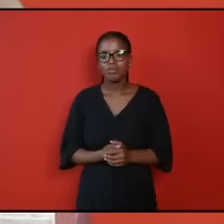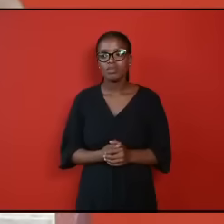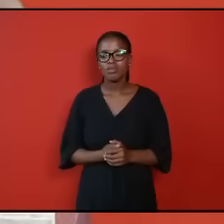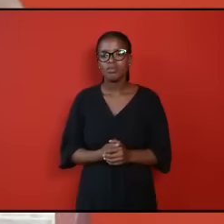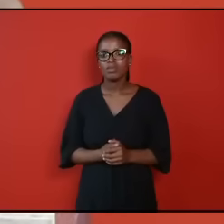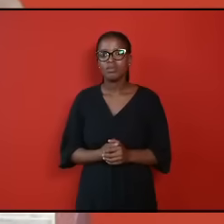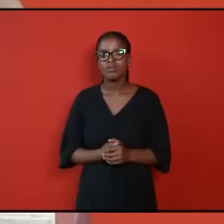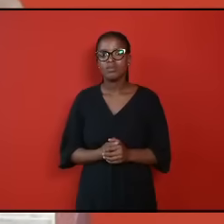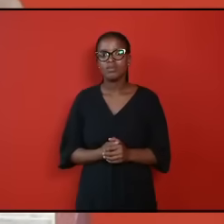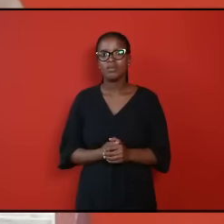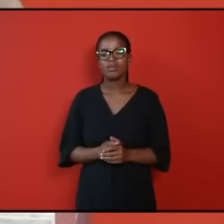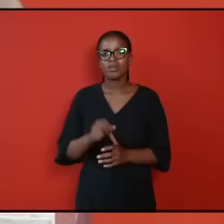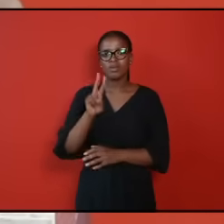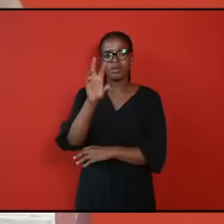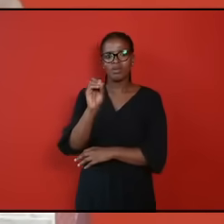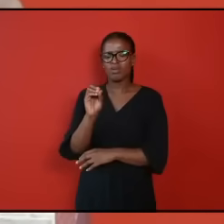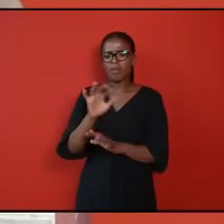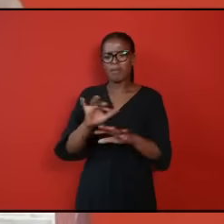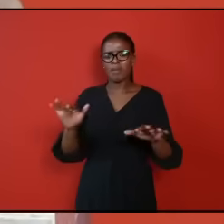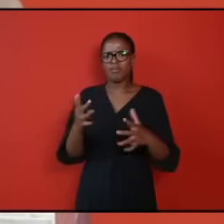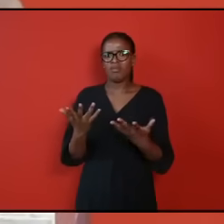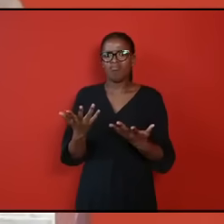You can even procure 20,000 people.